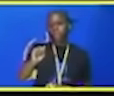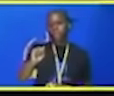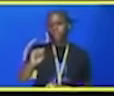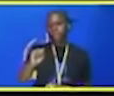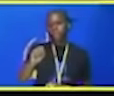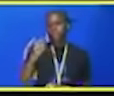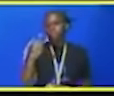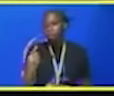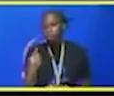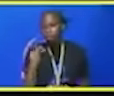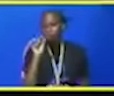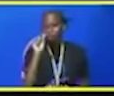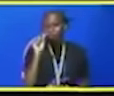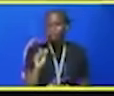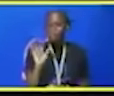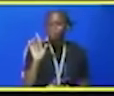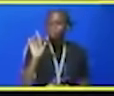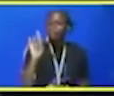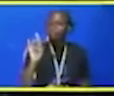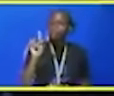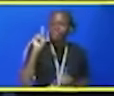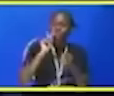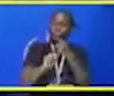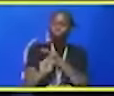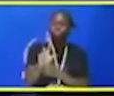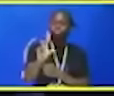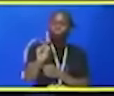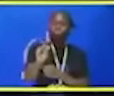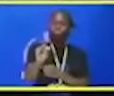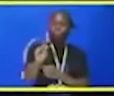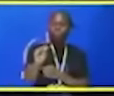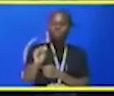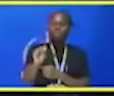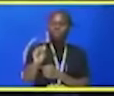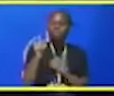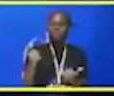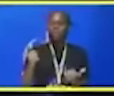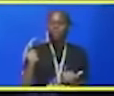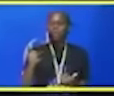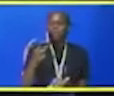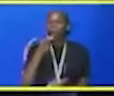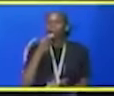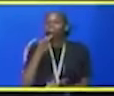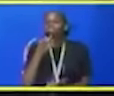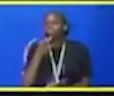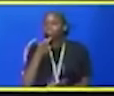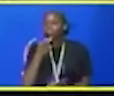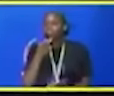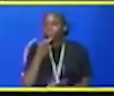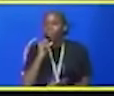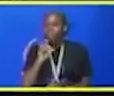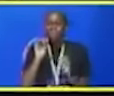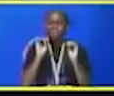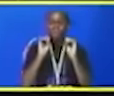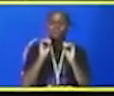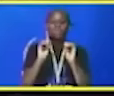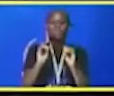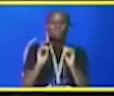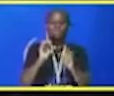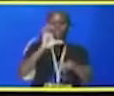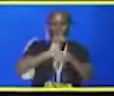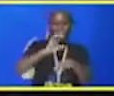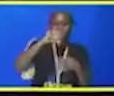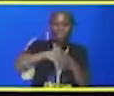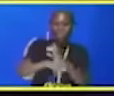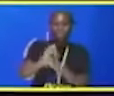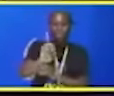third dimension of the knowledge of God. Paul is mentoring the church in Ephesus, and here's what he says. That